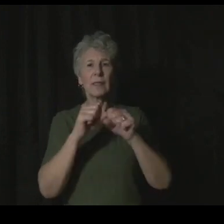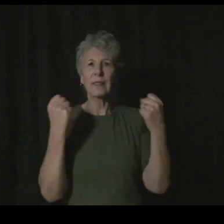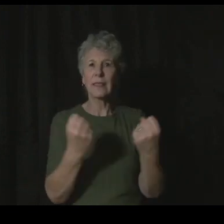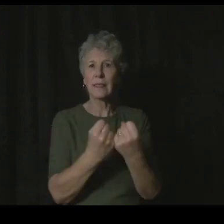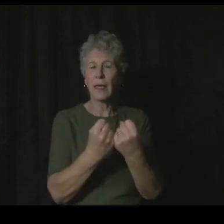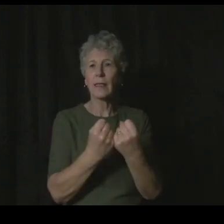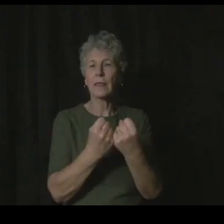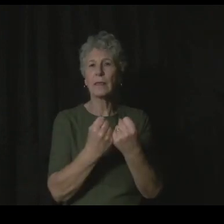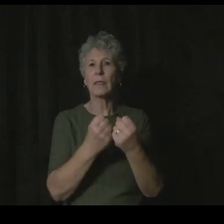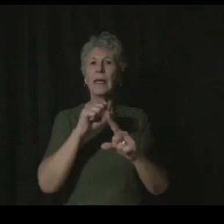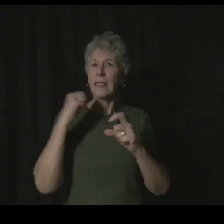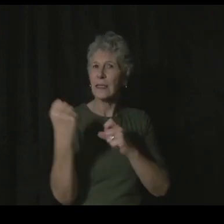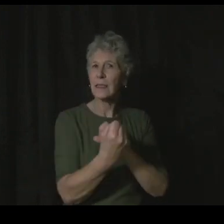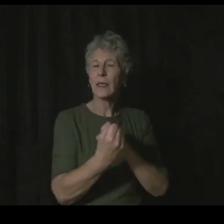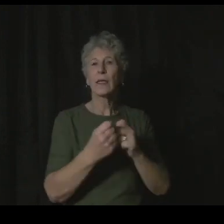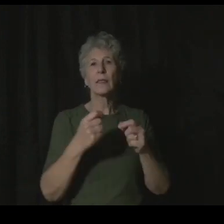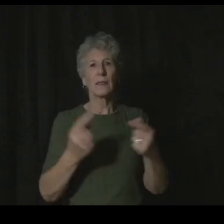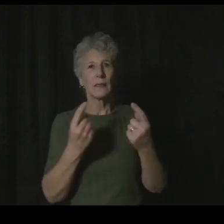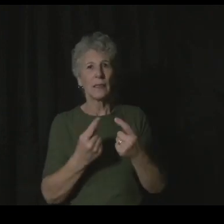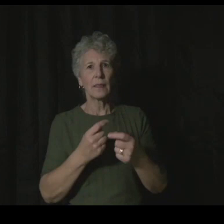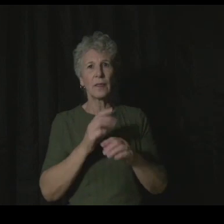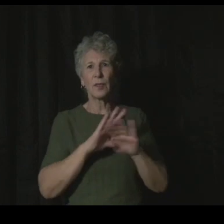self, but how do you treat other people?